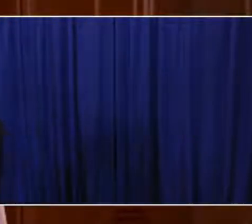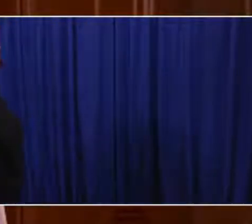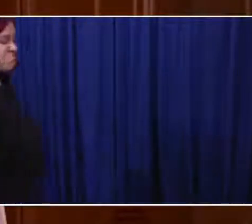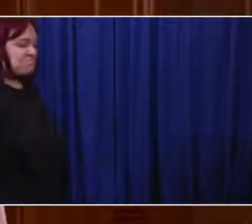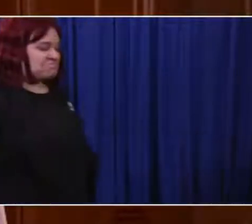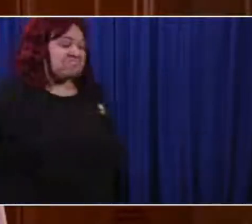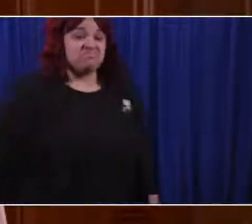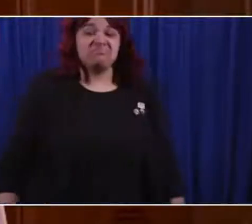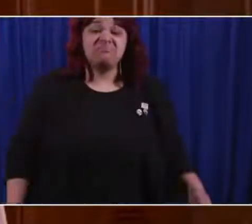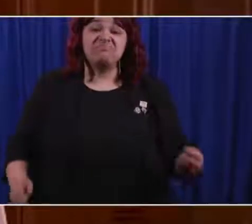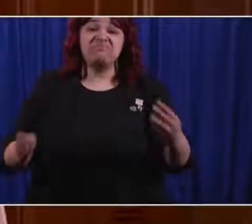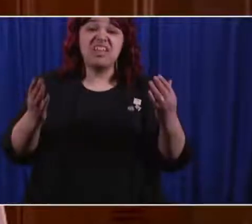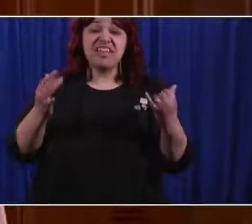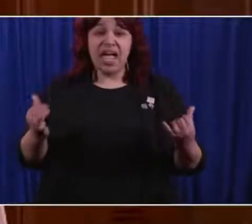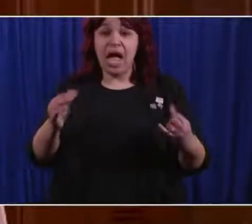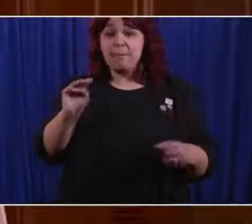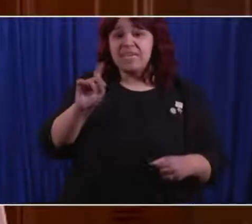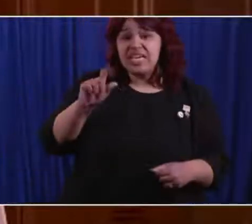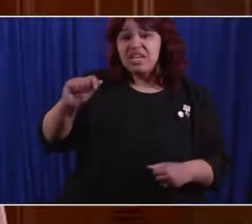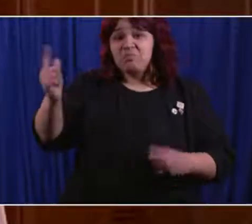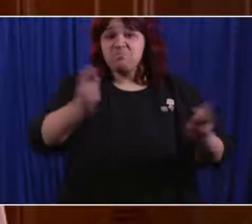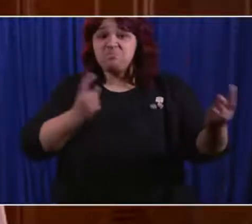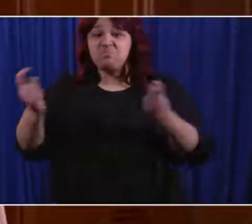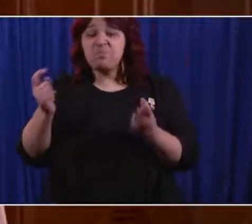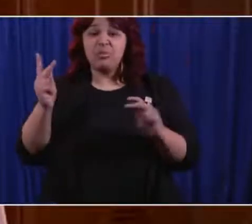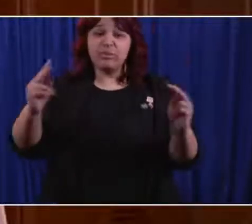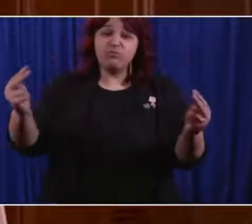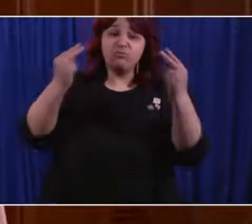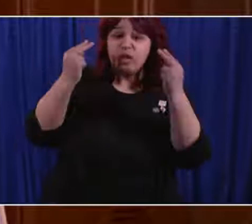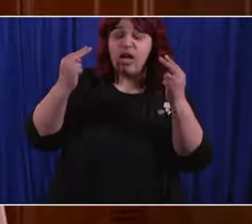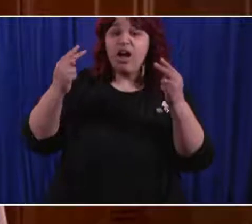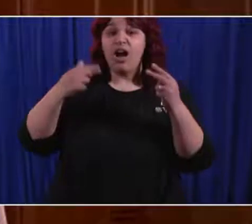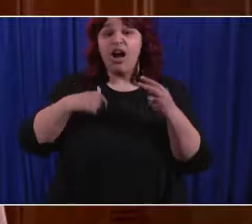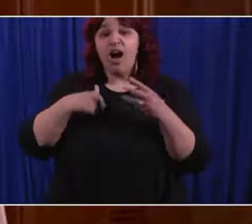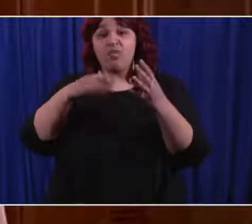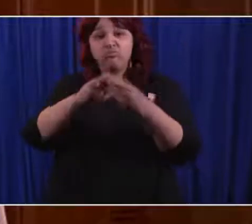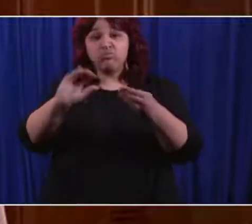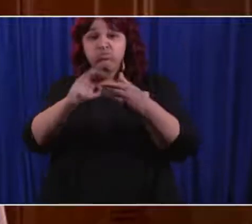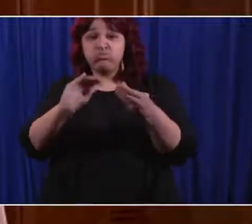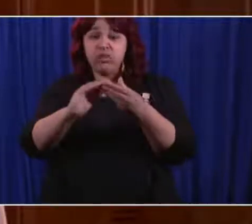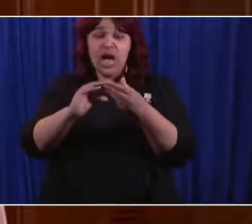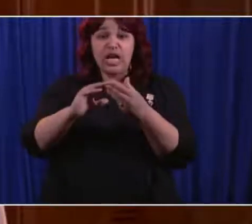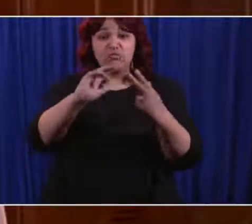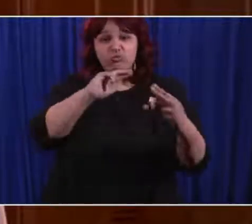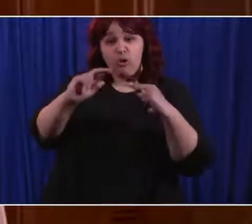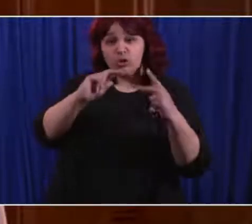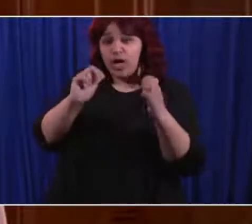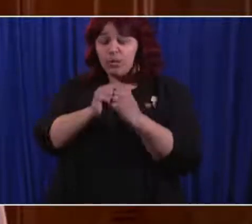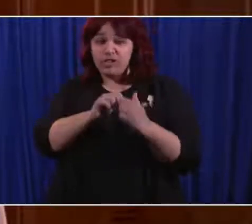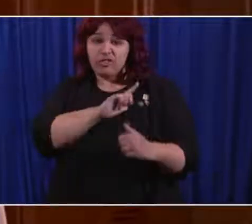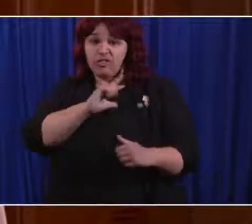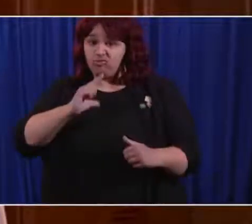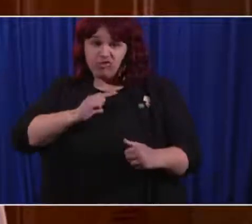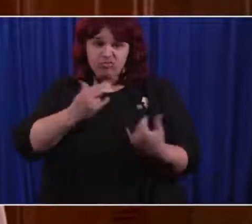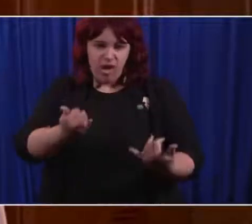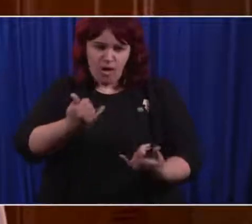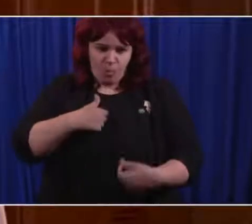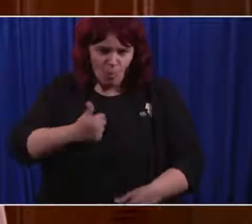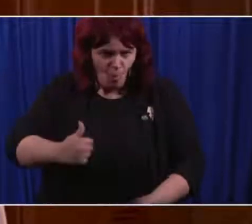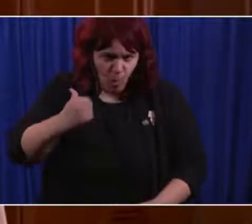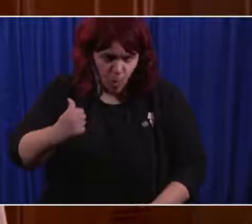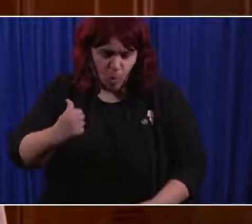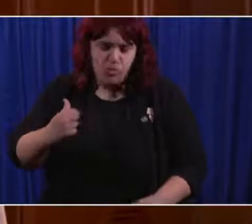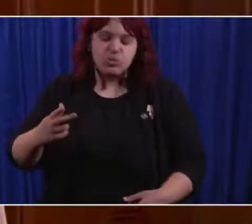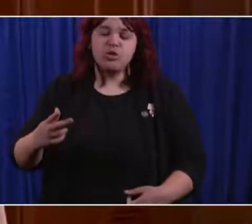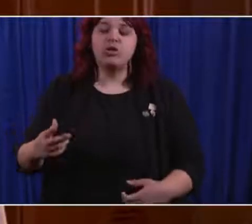public at this point, but we sent them a compromise that we felt allowed them to have the oversight that they